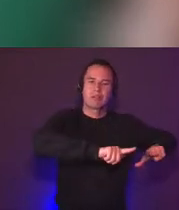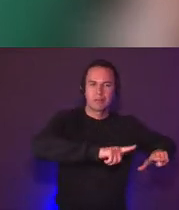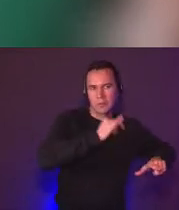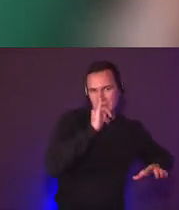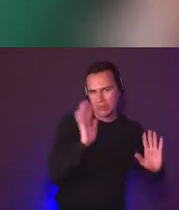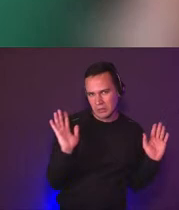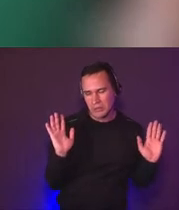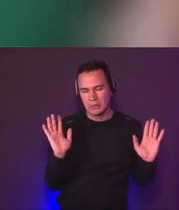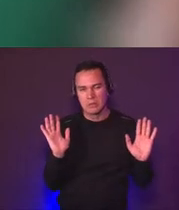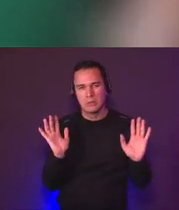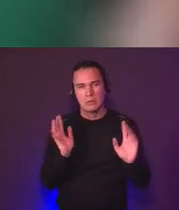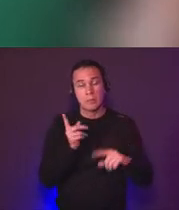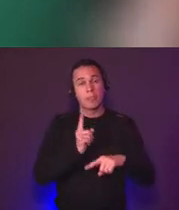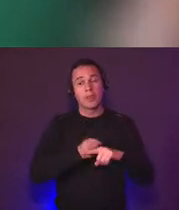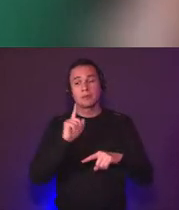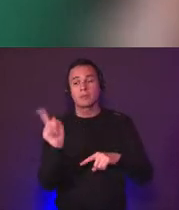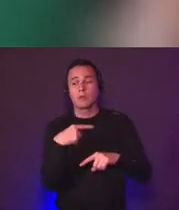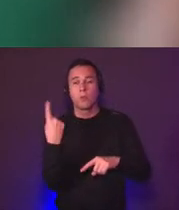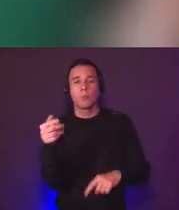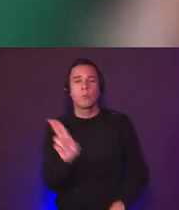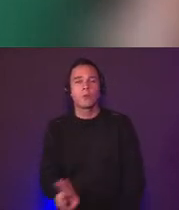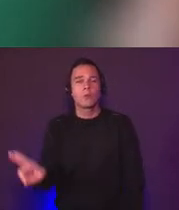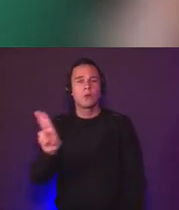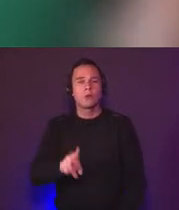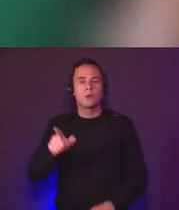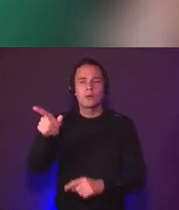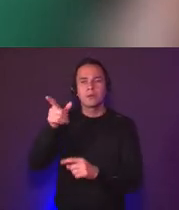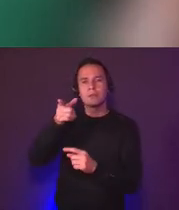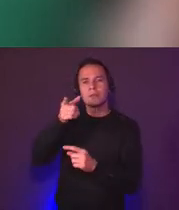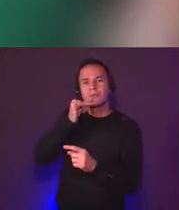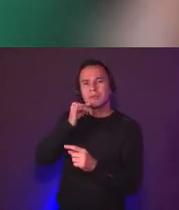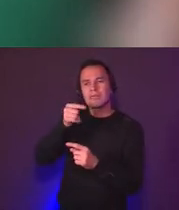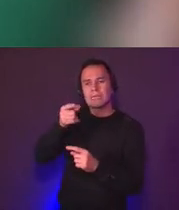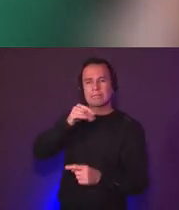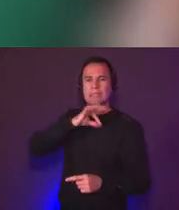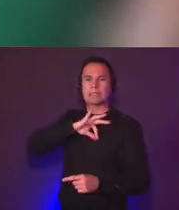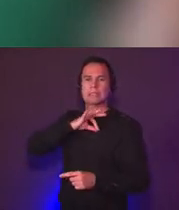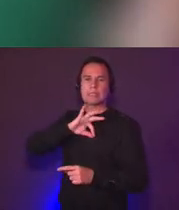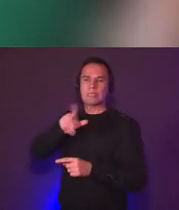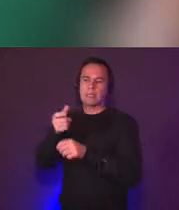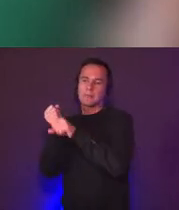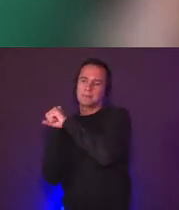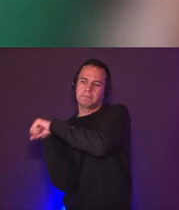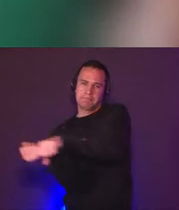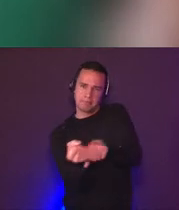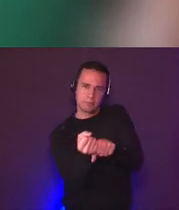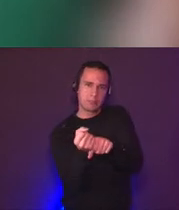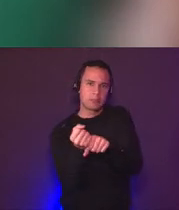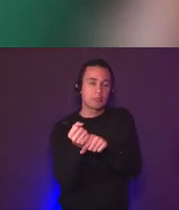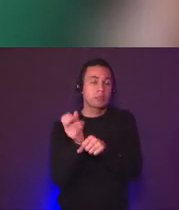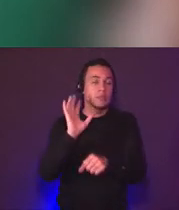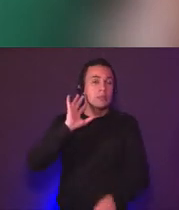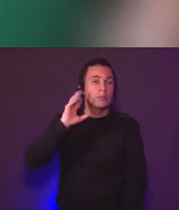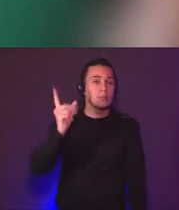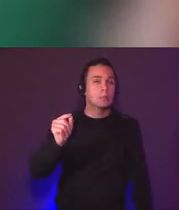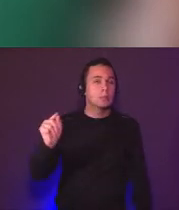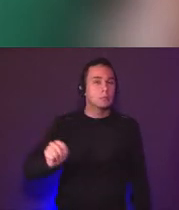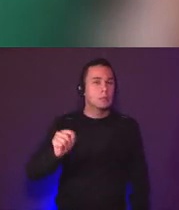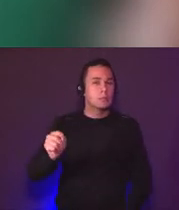because we use average, like in the U.S., for baseball salaries. And because they're outliers, stars in sports, all the